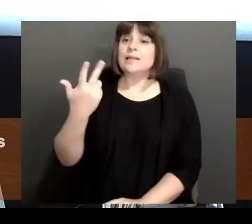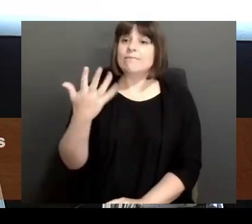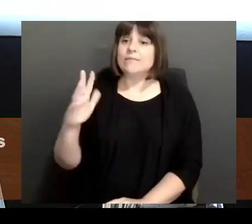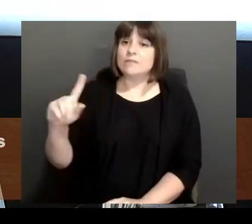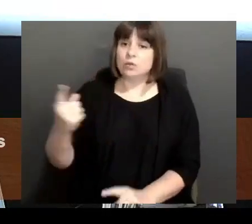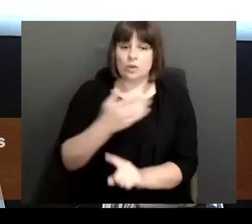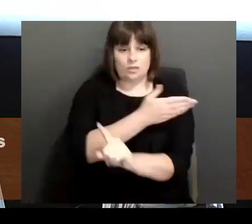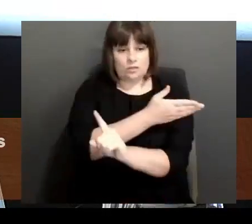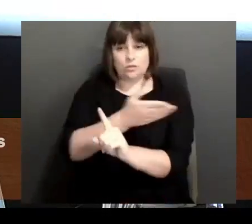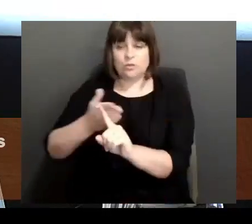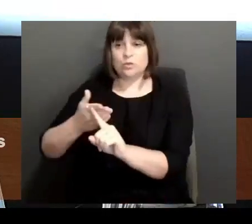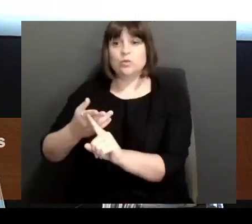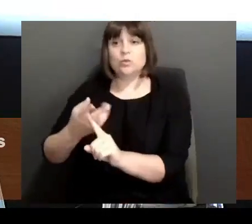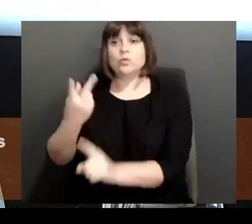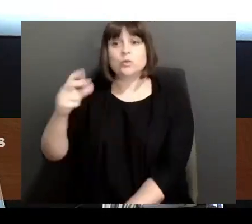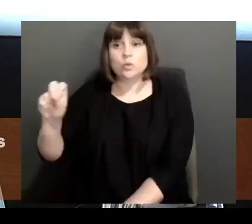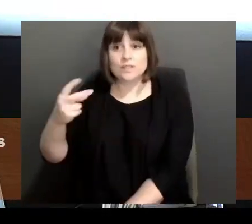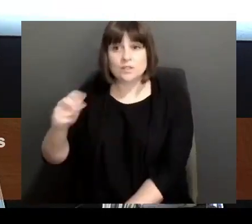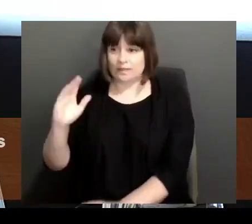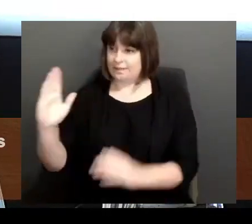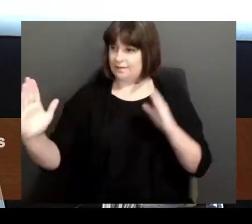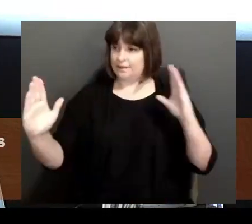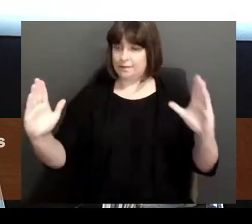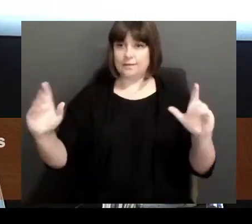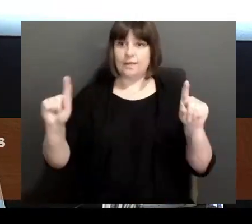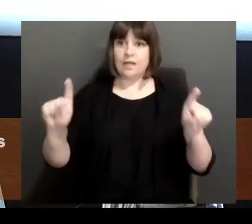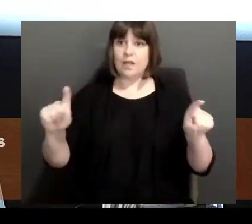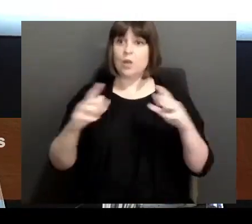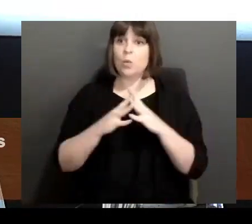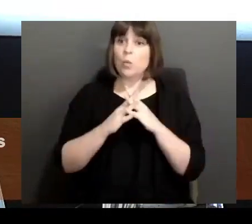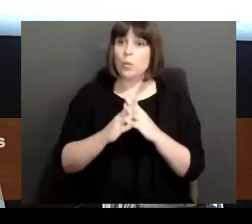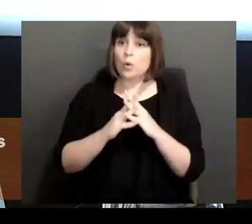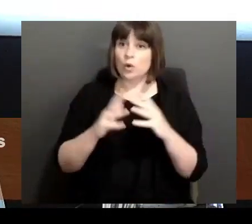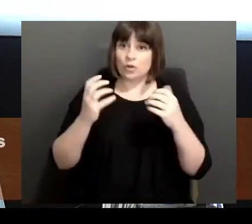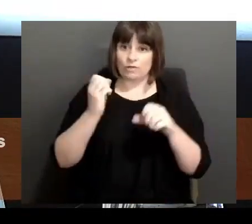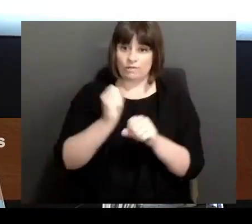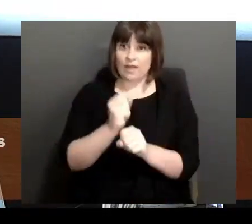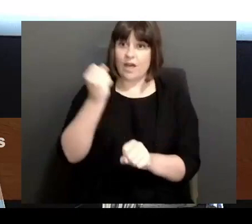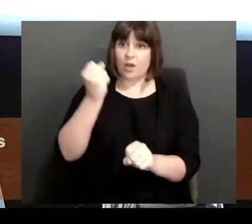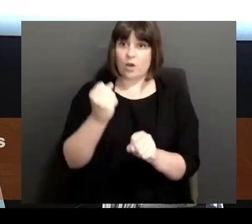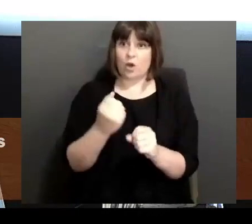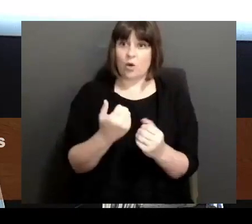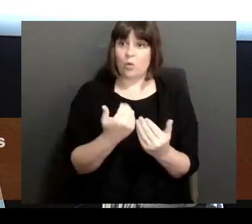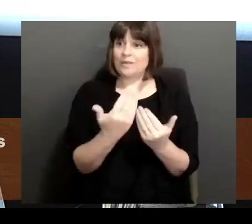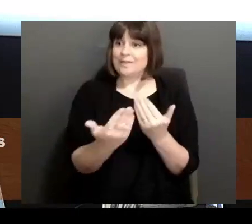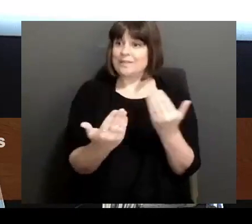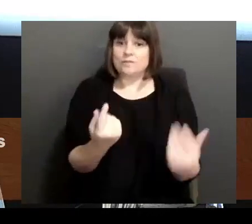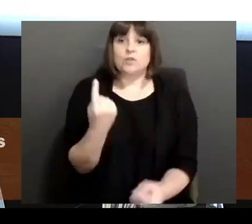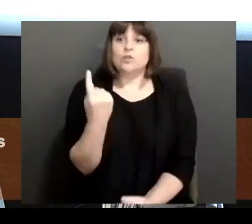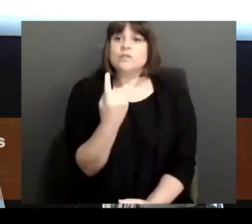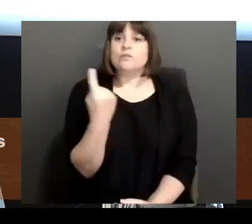2020, the wealth of that gold was transferred to individuals who mined it.